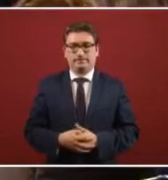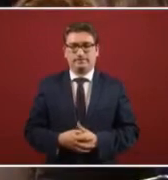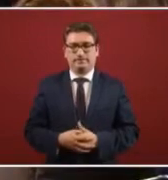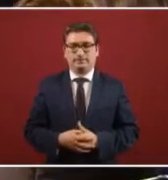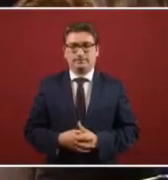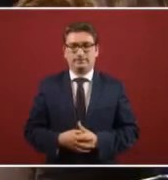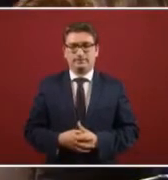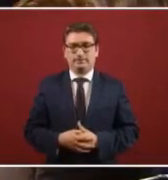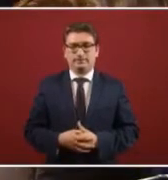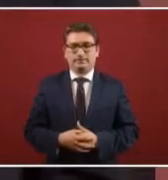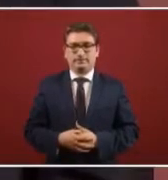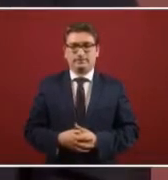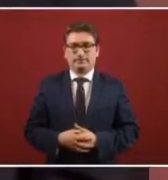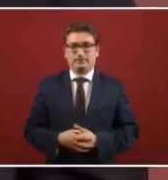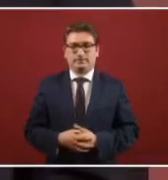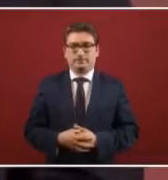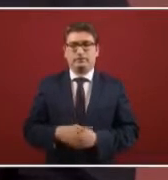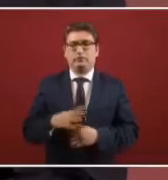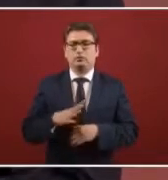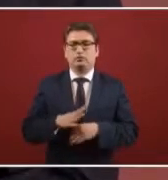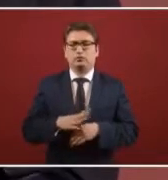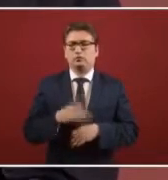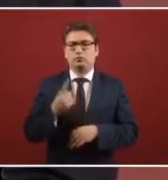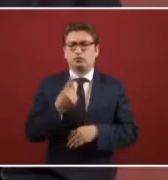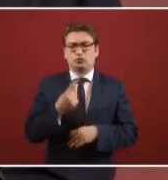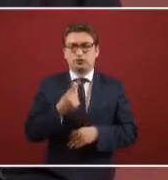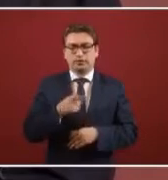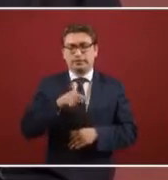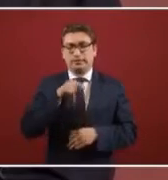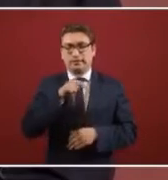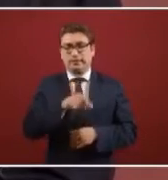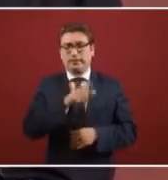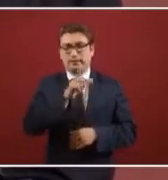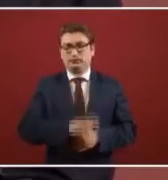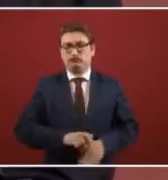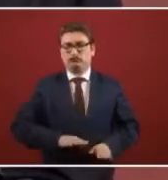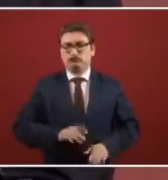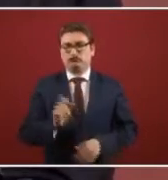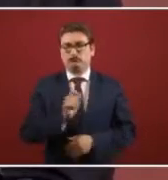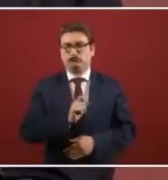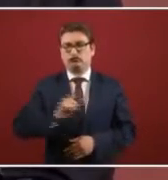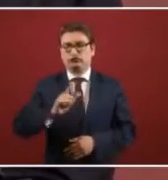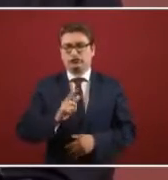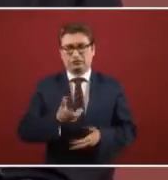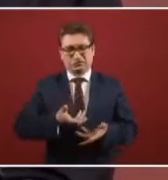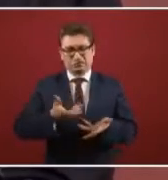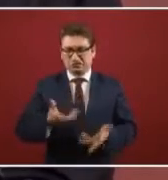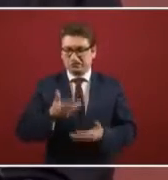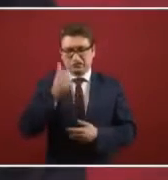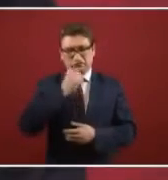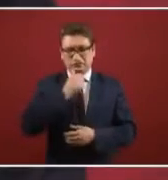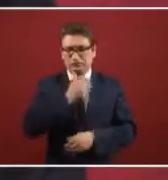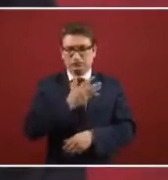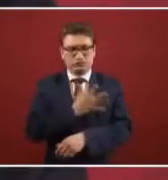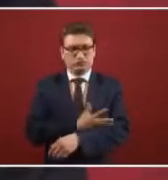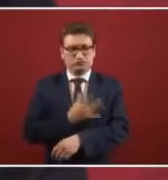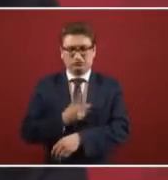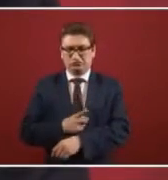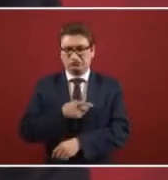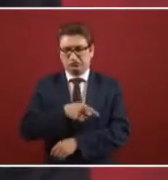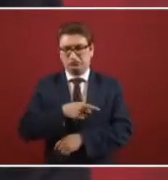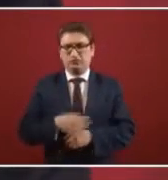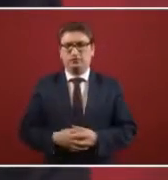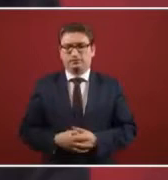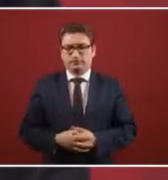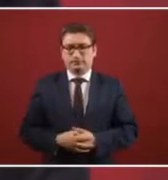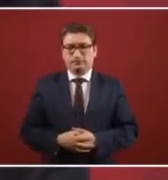porque because ha actuado con he mucho has acted profesionalismo, with a lot of professionalism, con honestidad. with honesty. Sobre